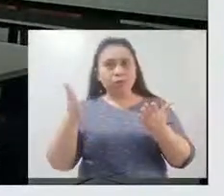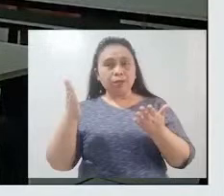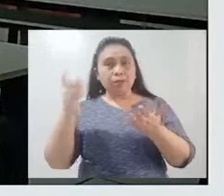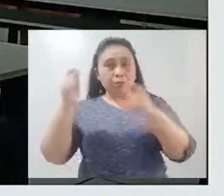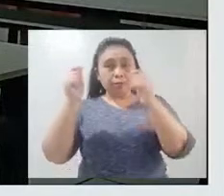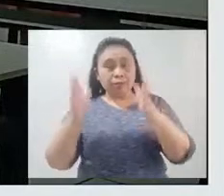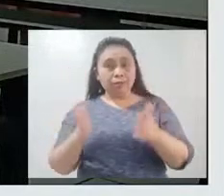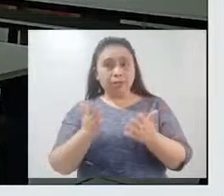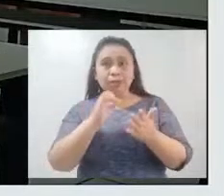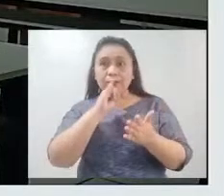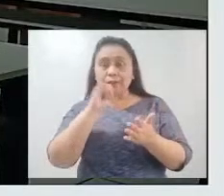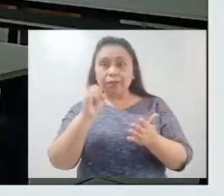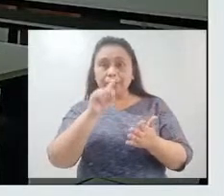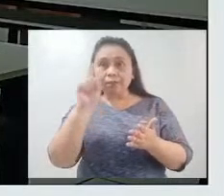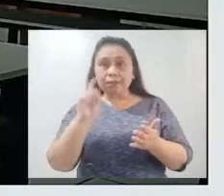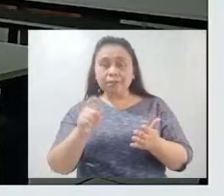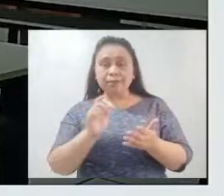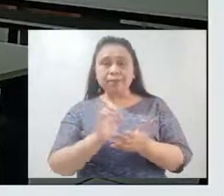am?